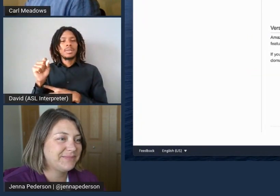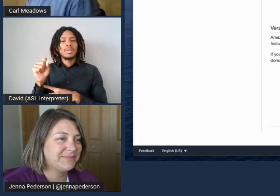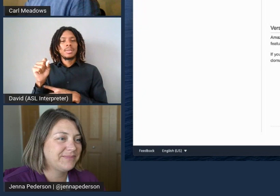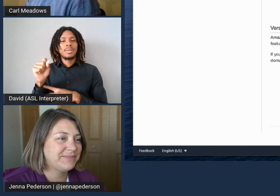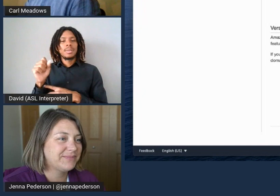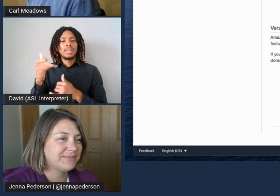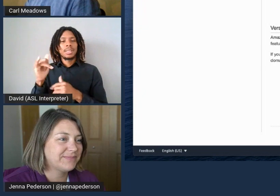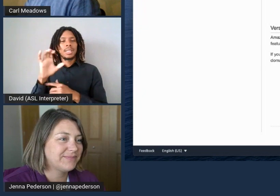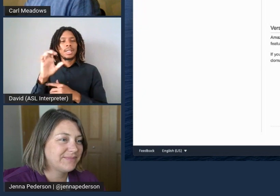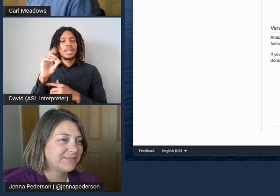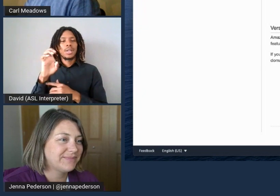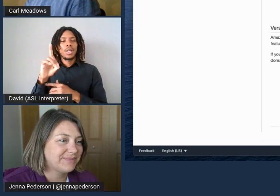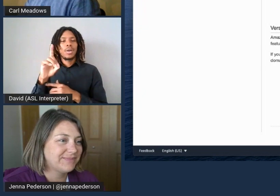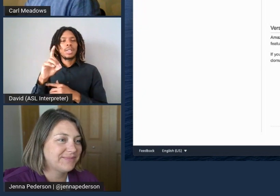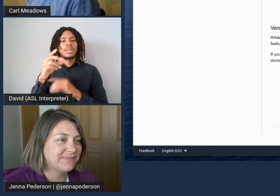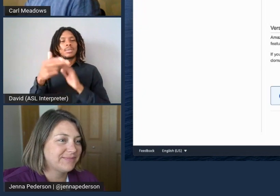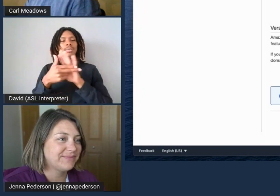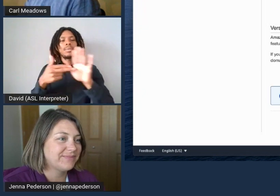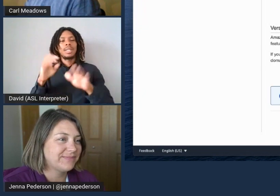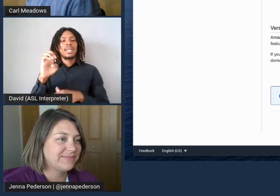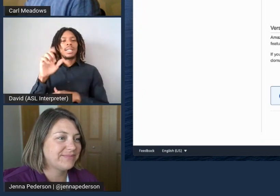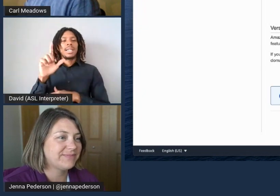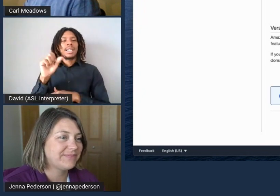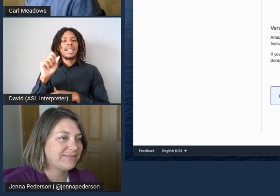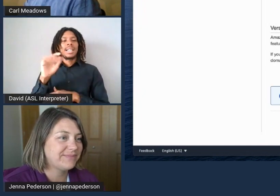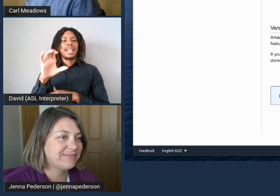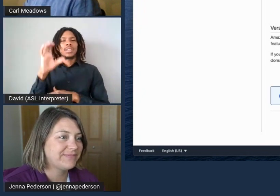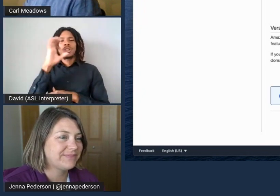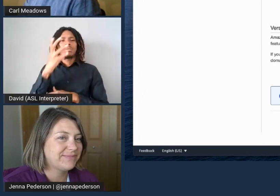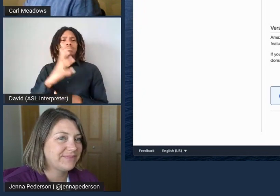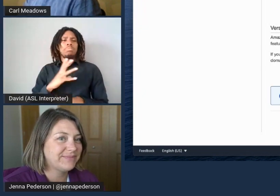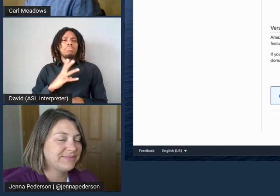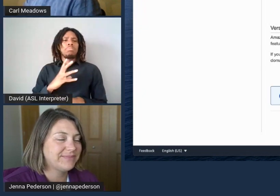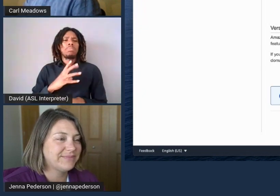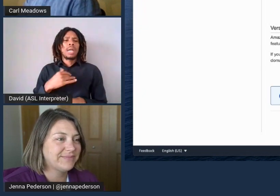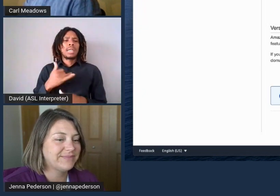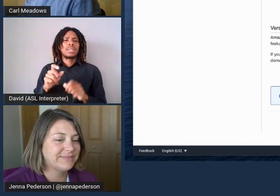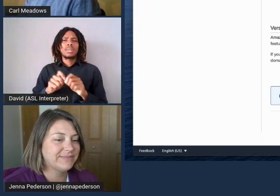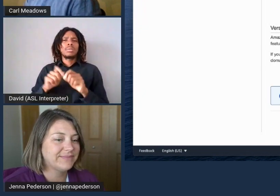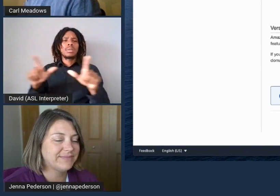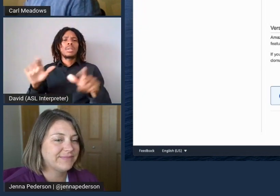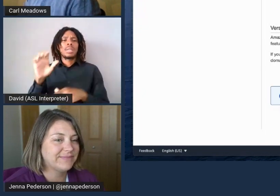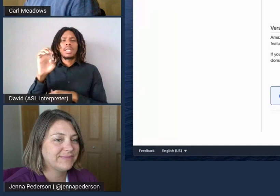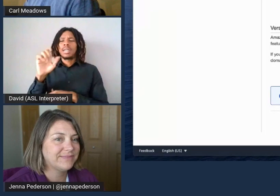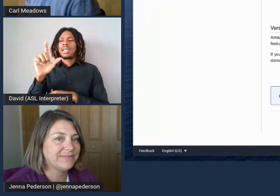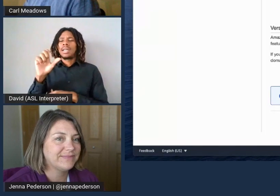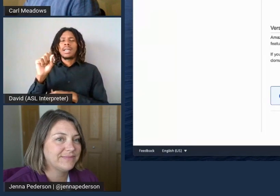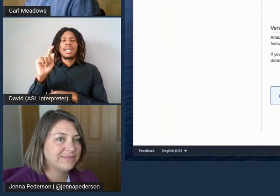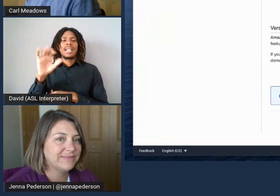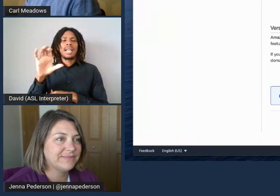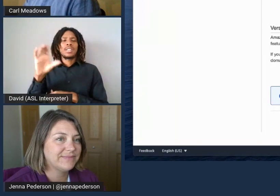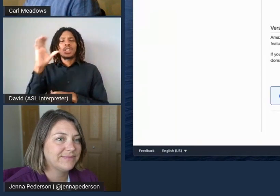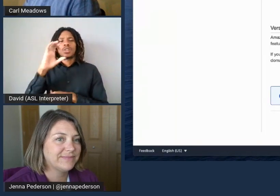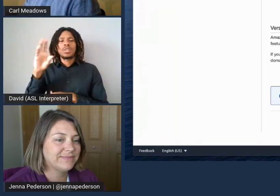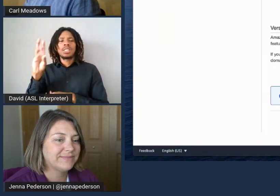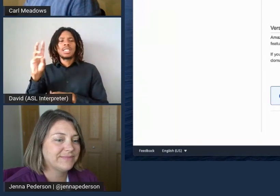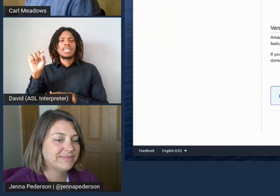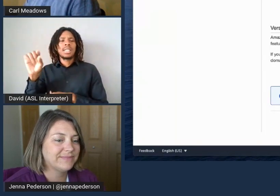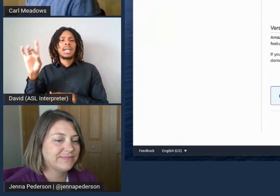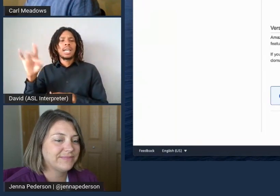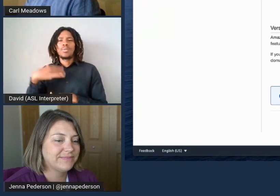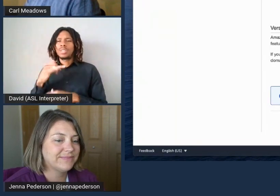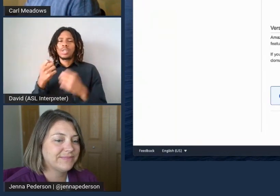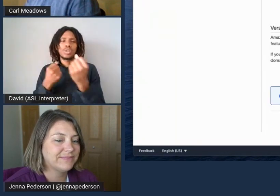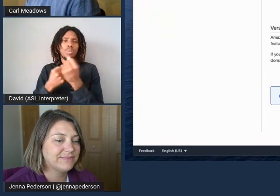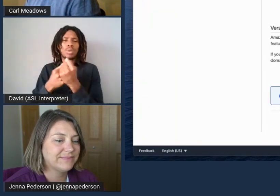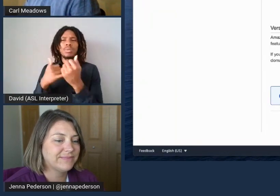still coded to say Elasticsearch 6.8, no worries. I can still deploy Elasticsearch 6.8. We'll still support it. We still take care of